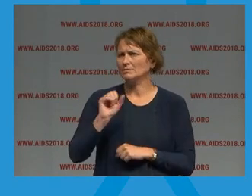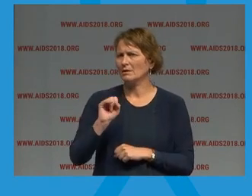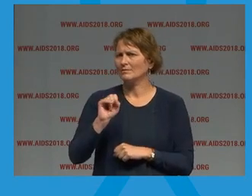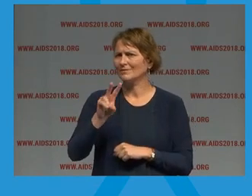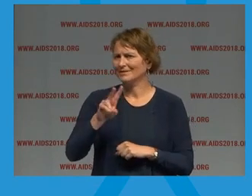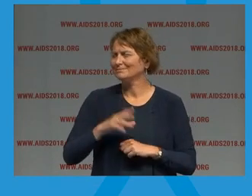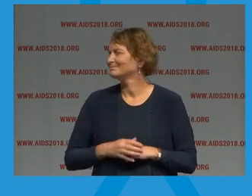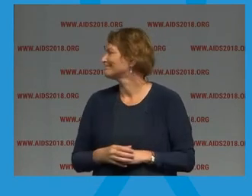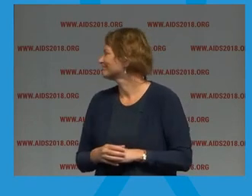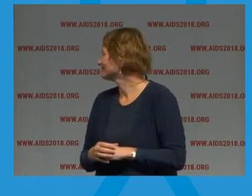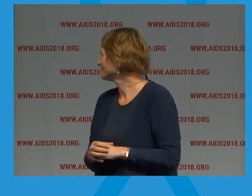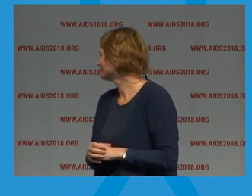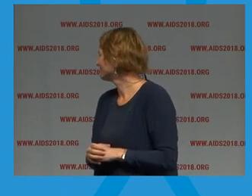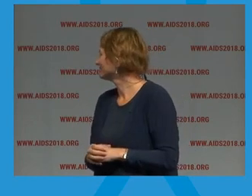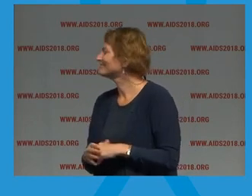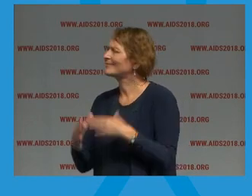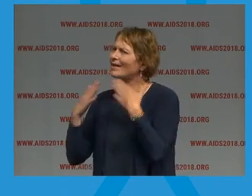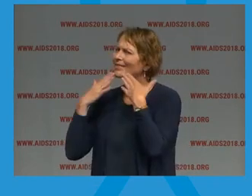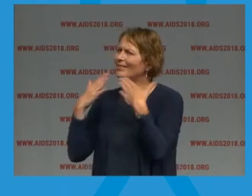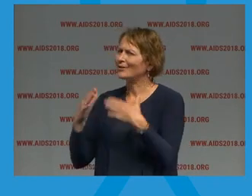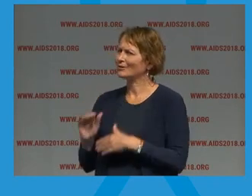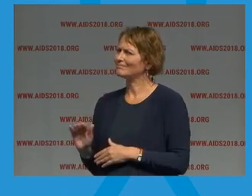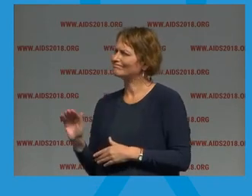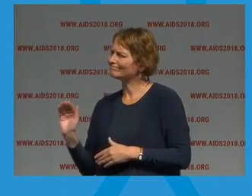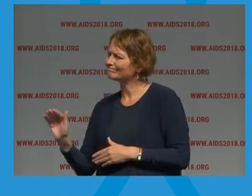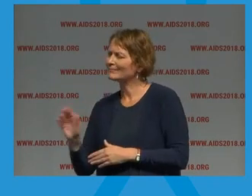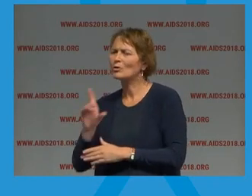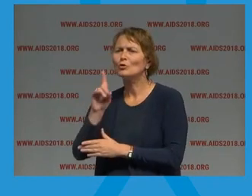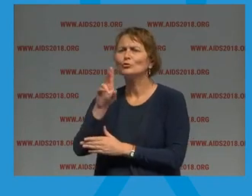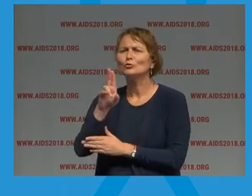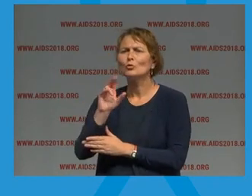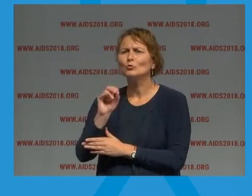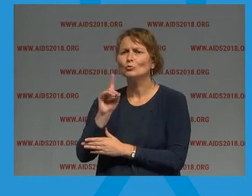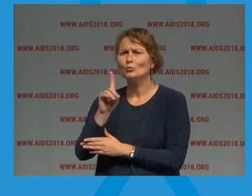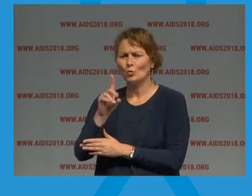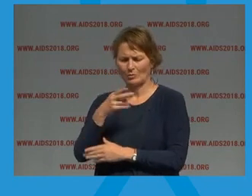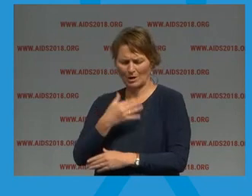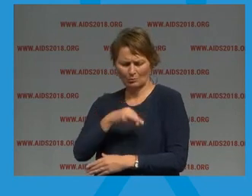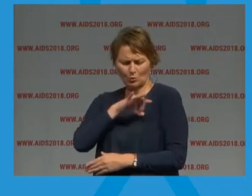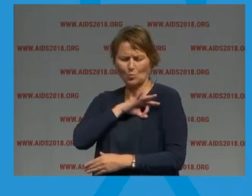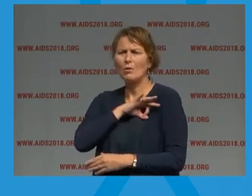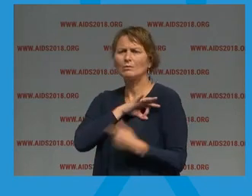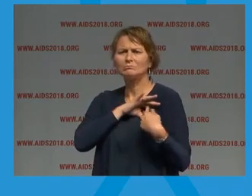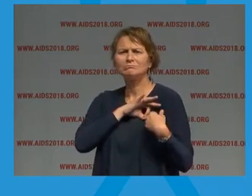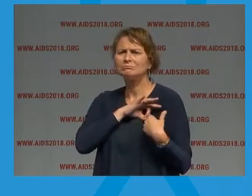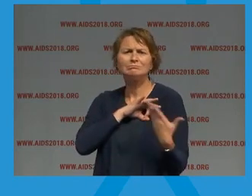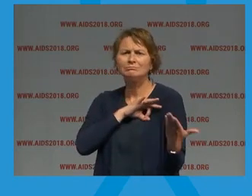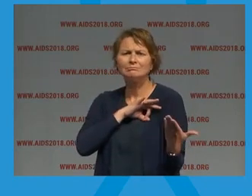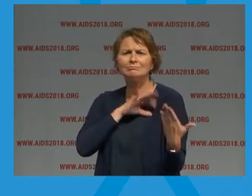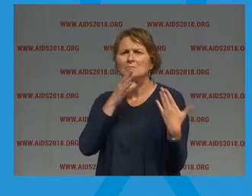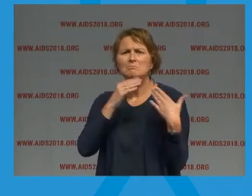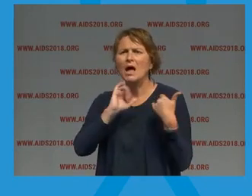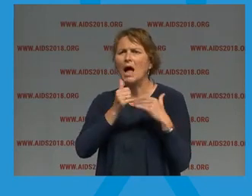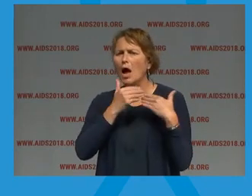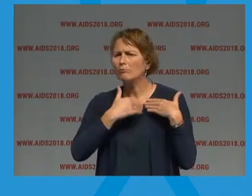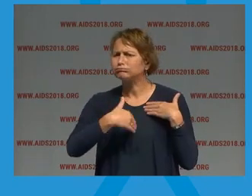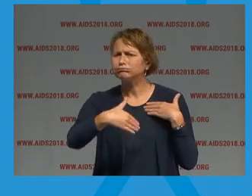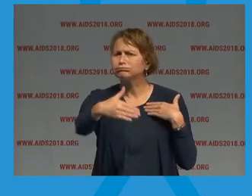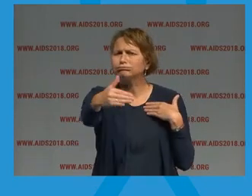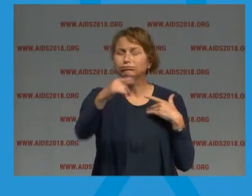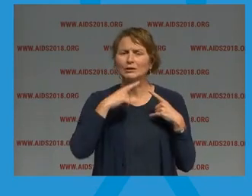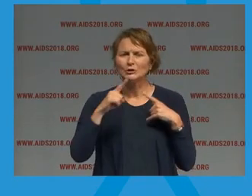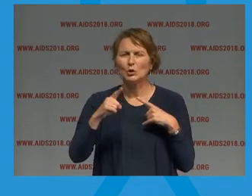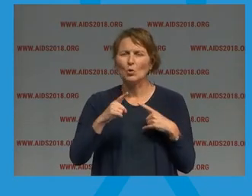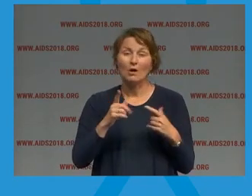Thank you. Dudu, what does this award mean to you, and how will you use it to continue in the